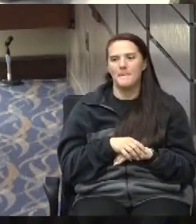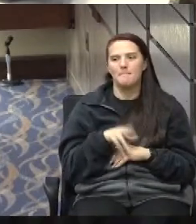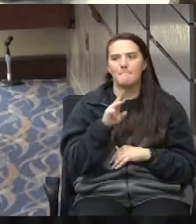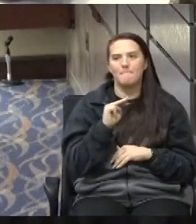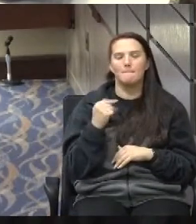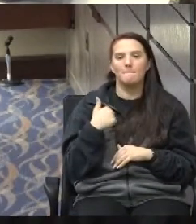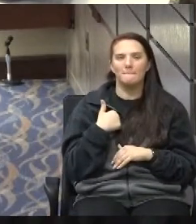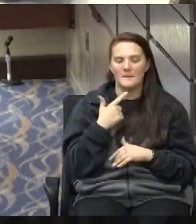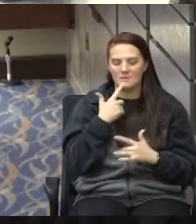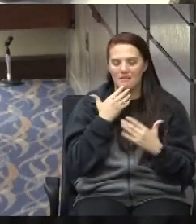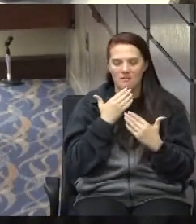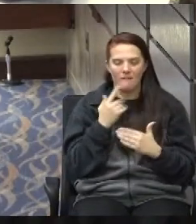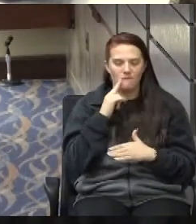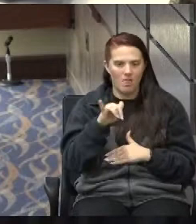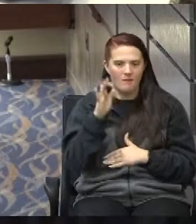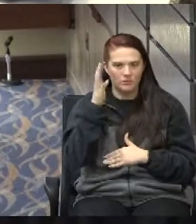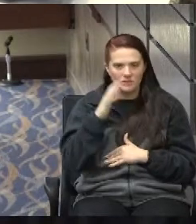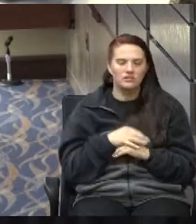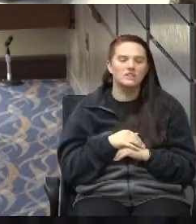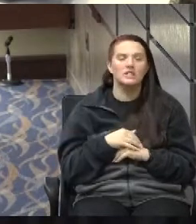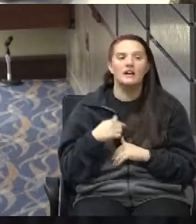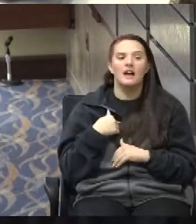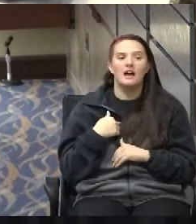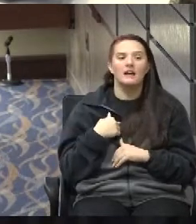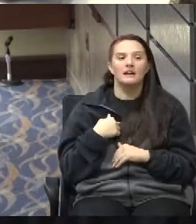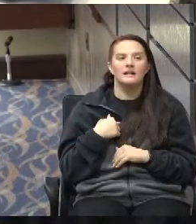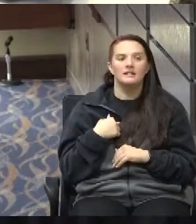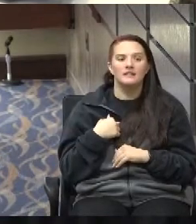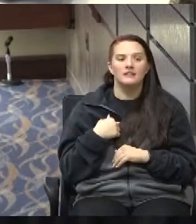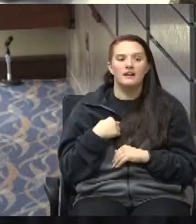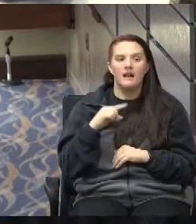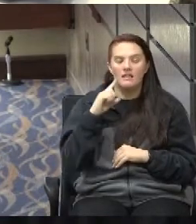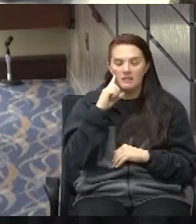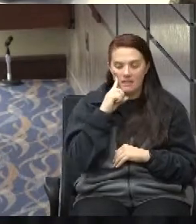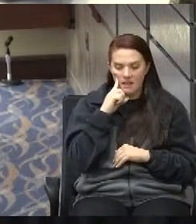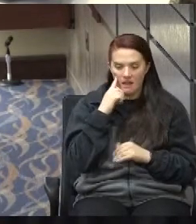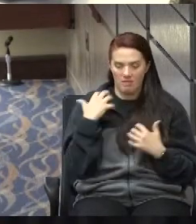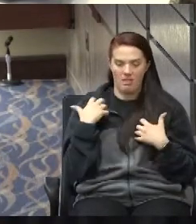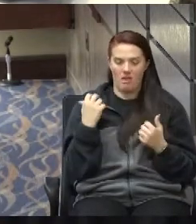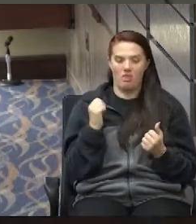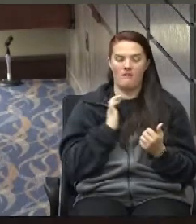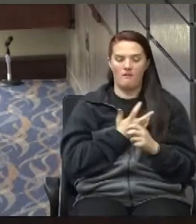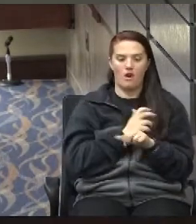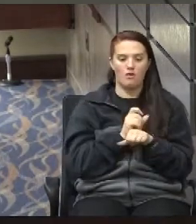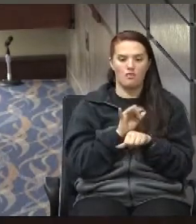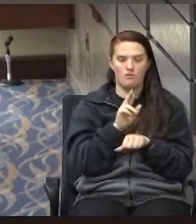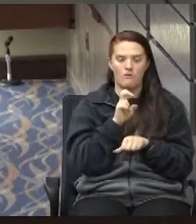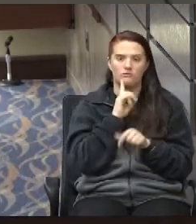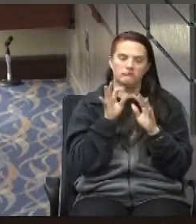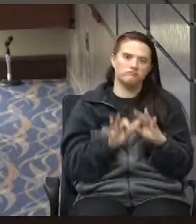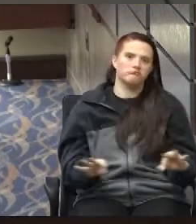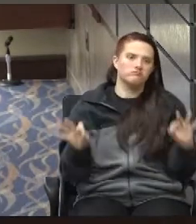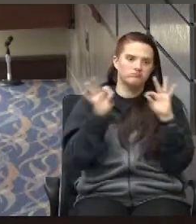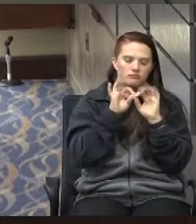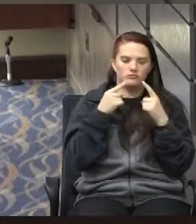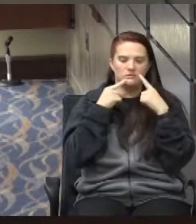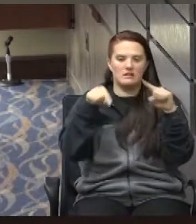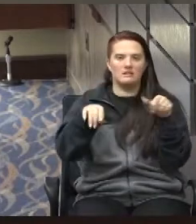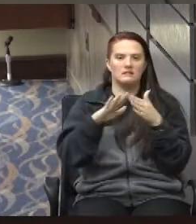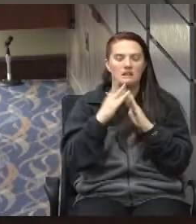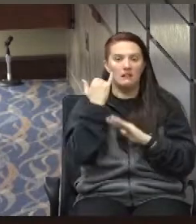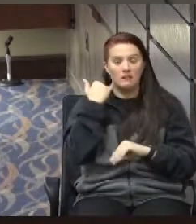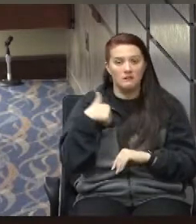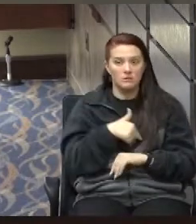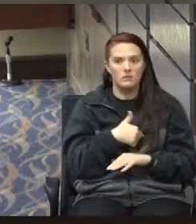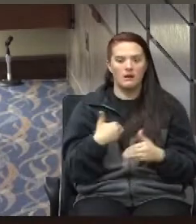Patrick and Missy, thank you for this presentation. I think the health of our workforce is so critical to the success of the city. If we